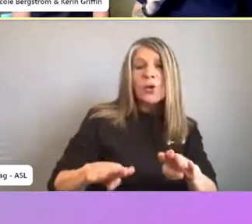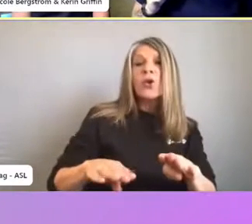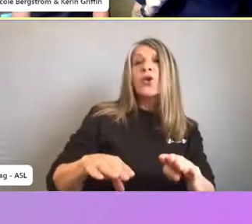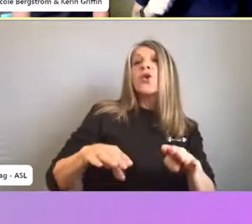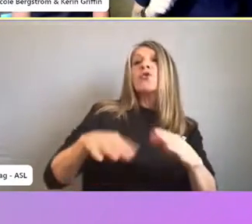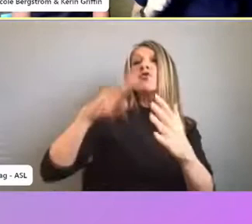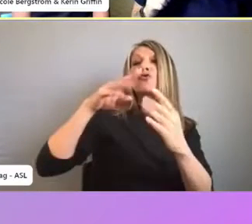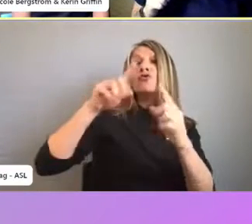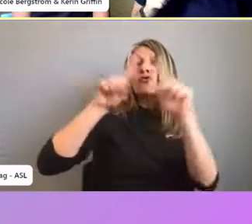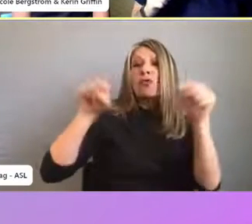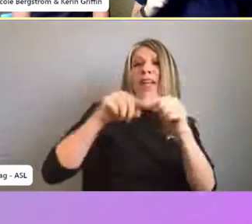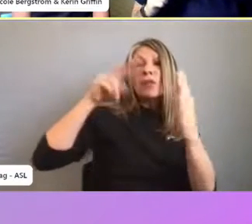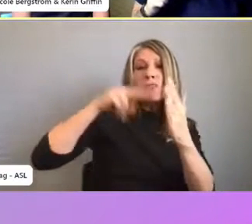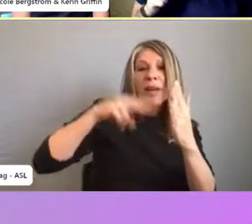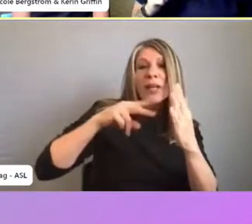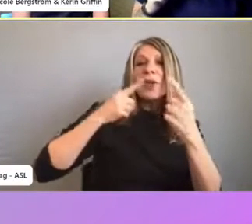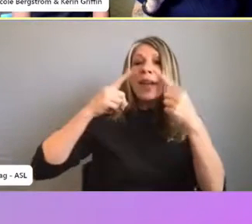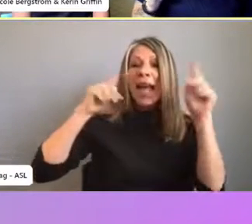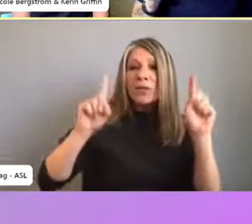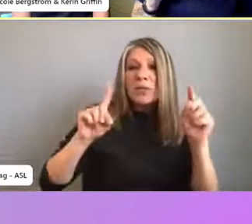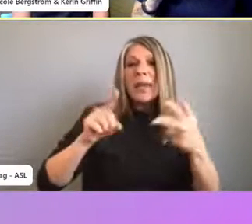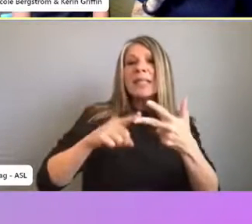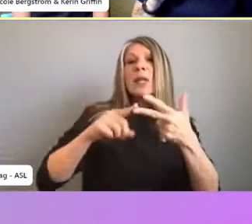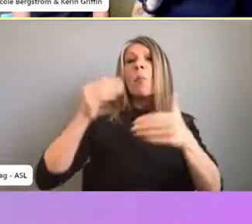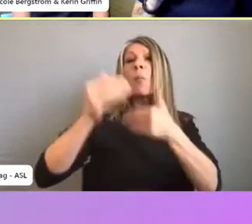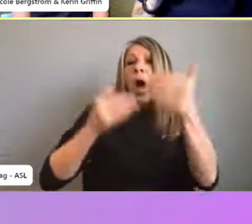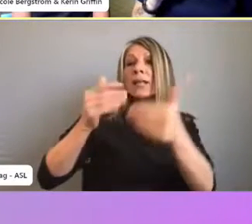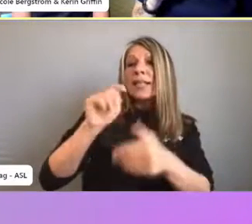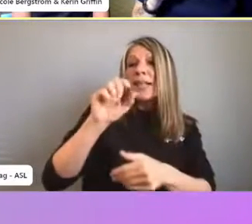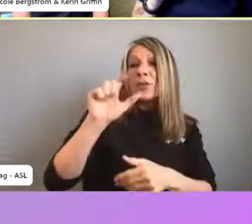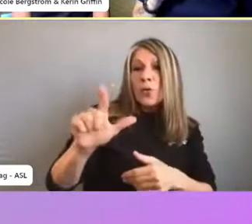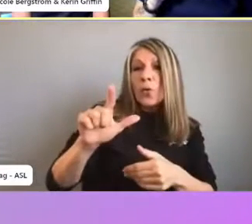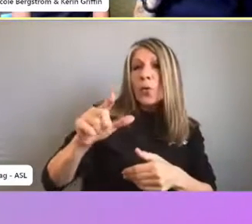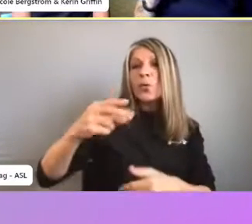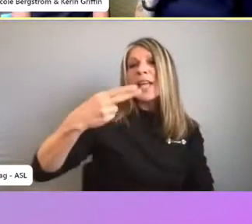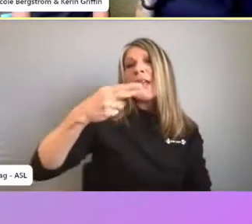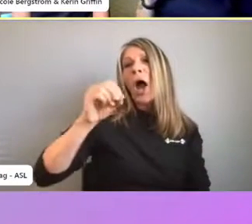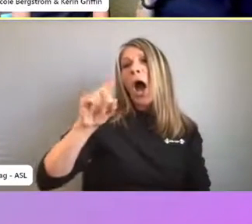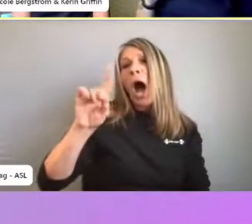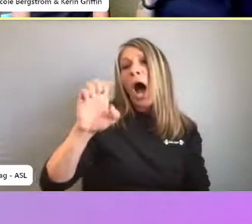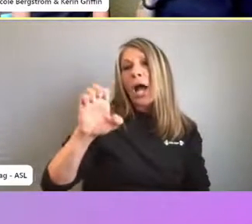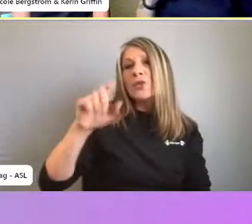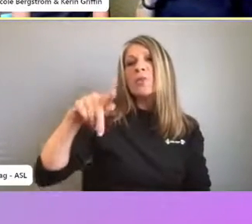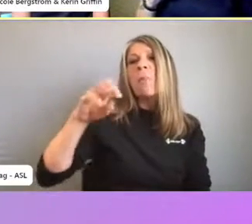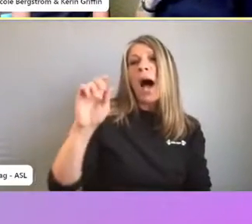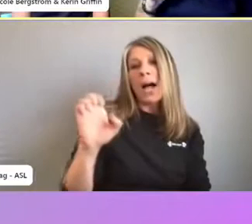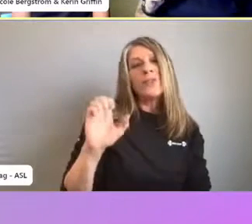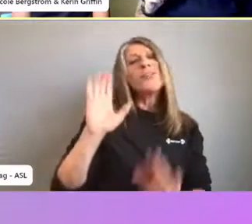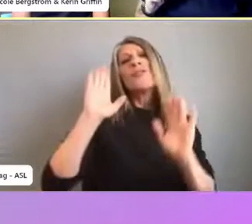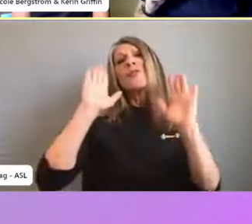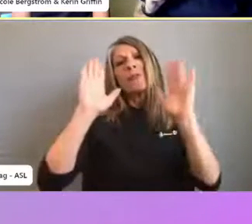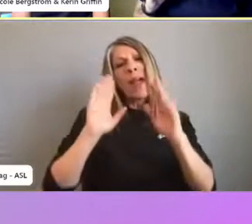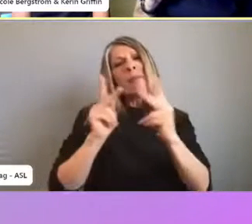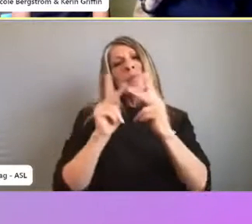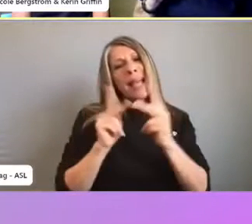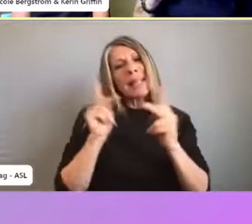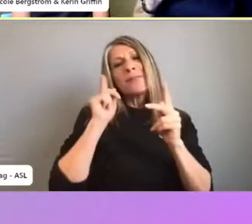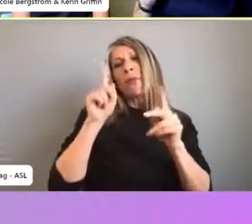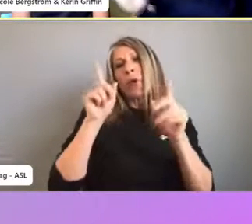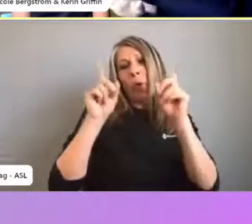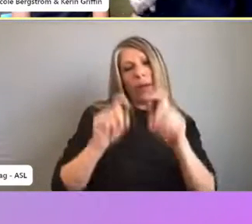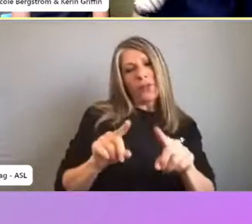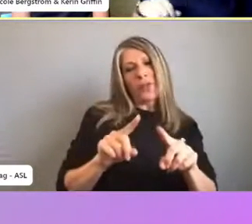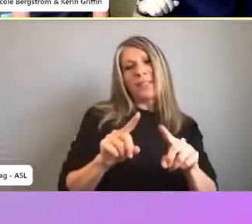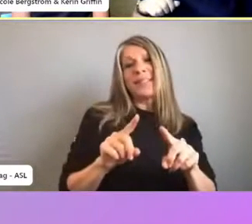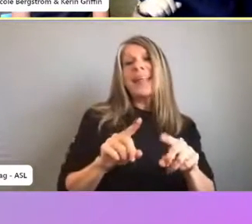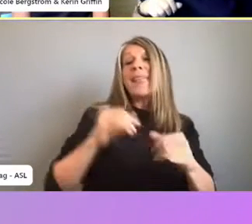announcements, processes and tools, and hodgepodge, which is a great place for questions that didn't quite fit under anywhere else.